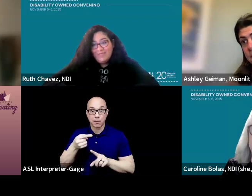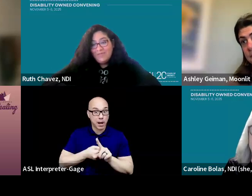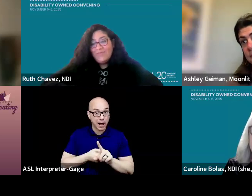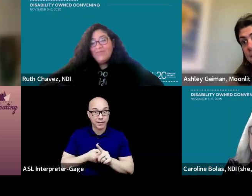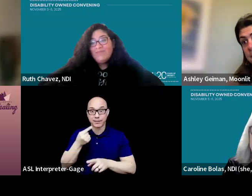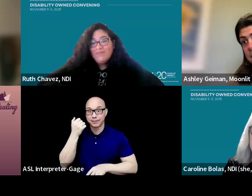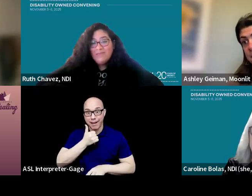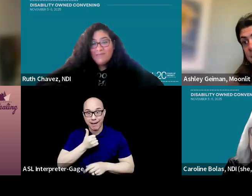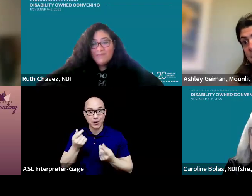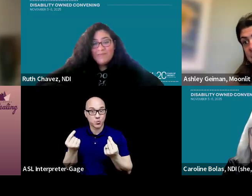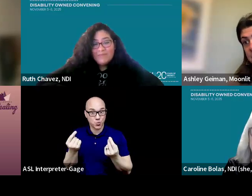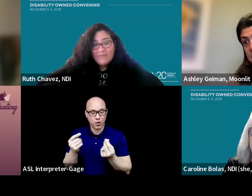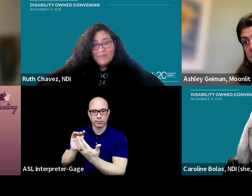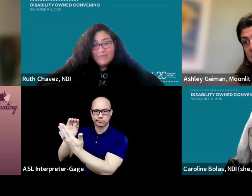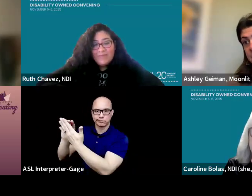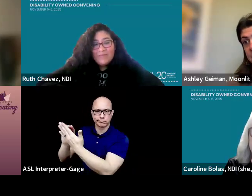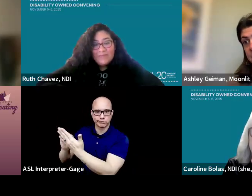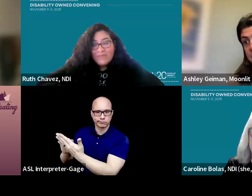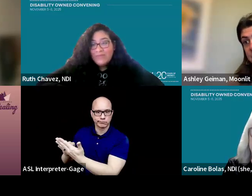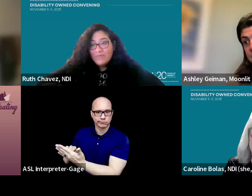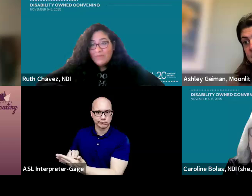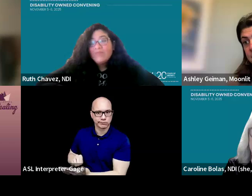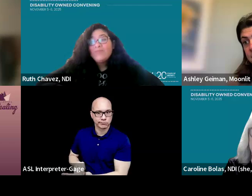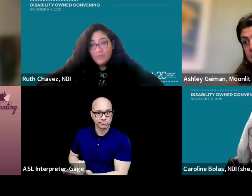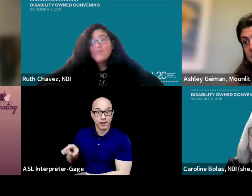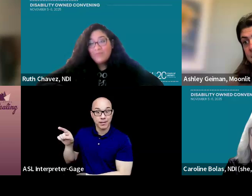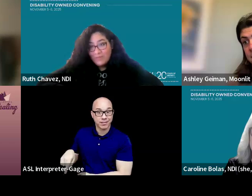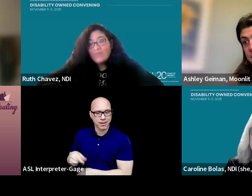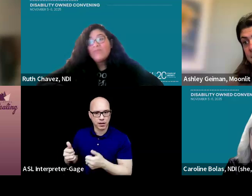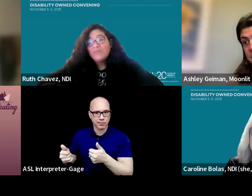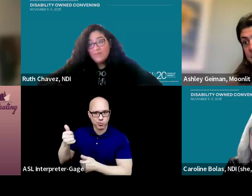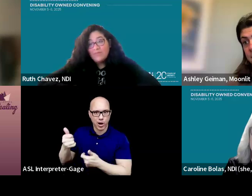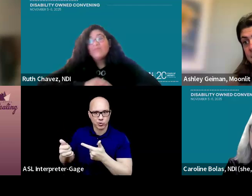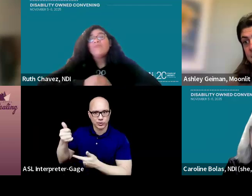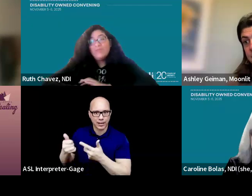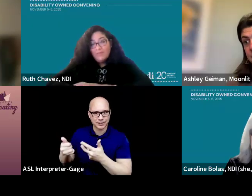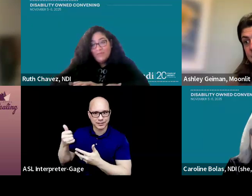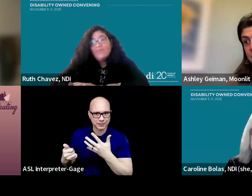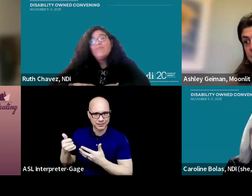month. And it helps me to prioritize these tasks based on energy output.